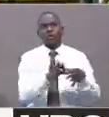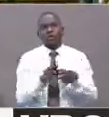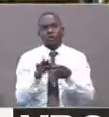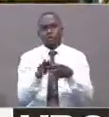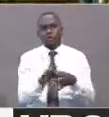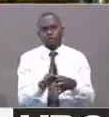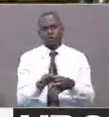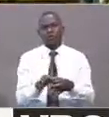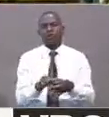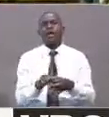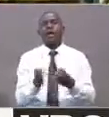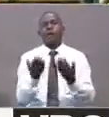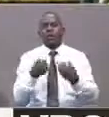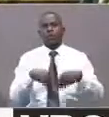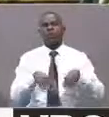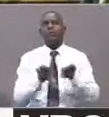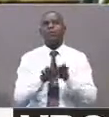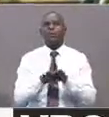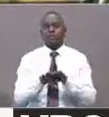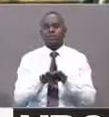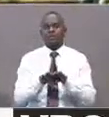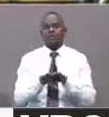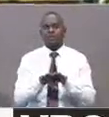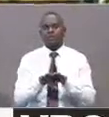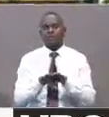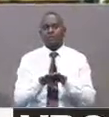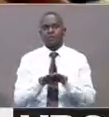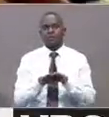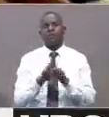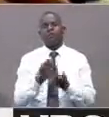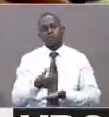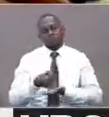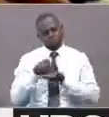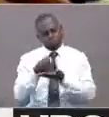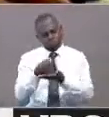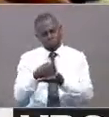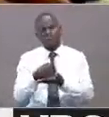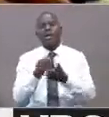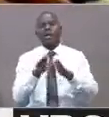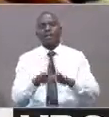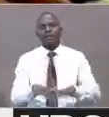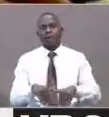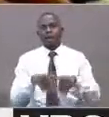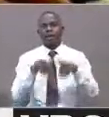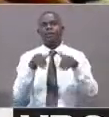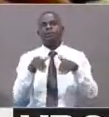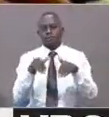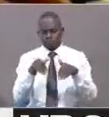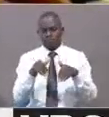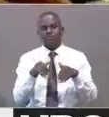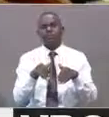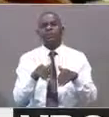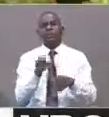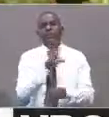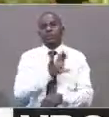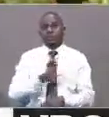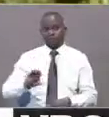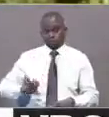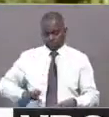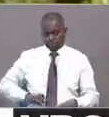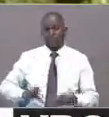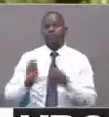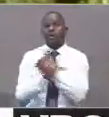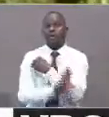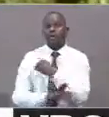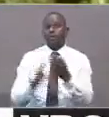It is our commitment to help you as a parliament, being head of the executive and head of the country,